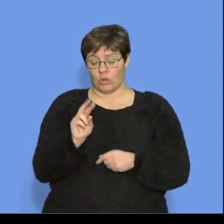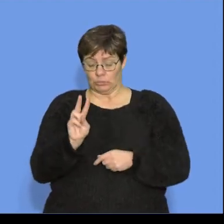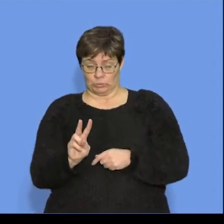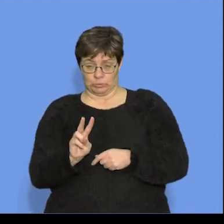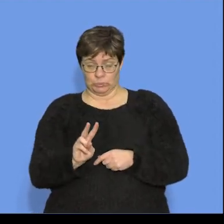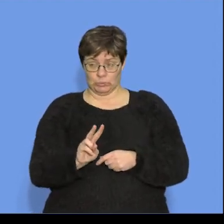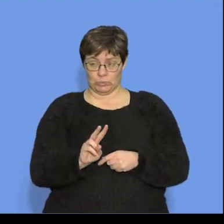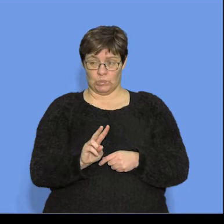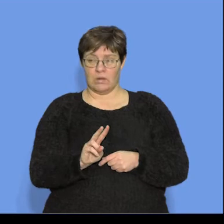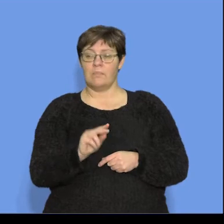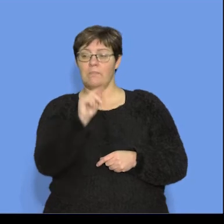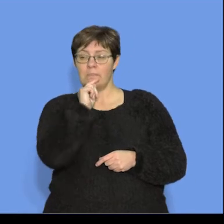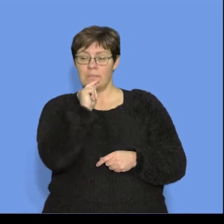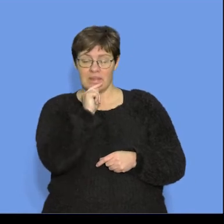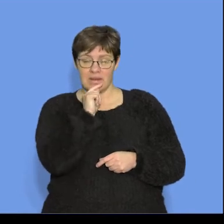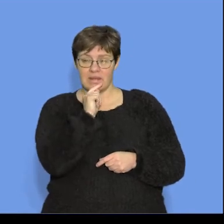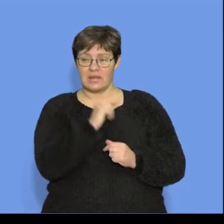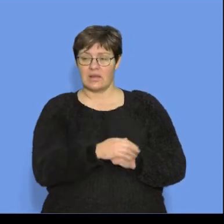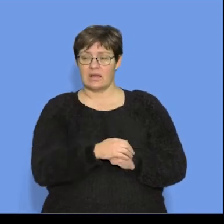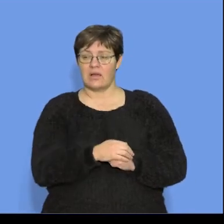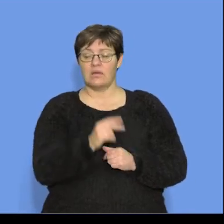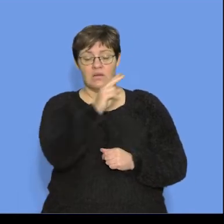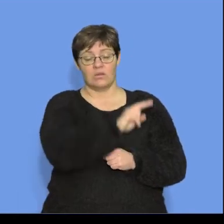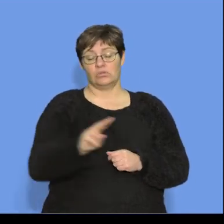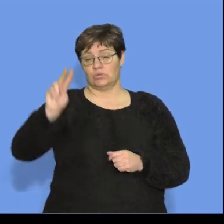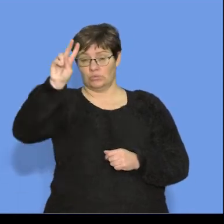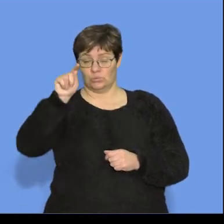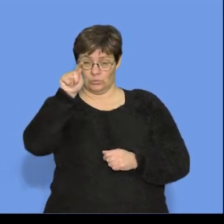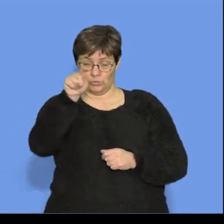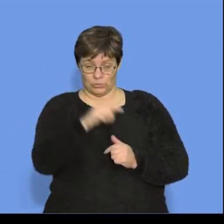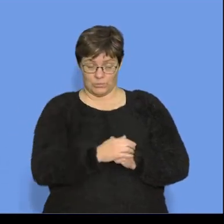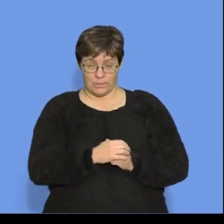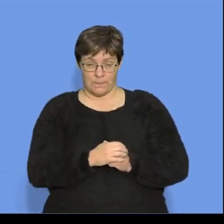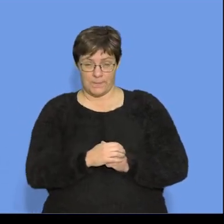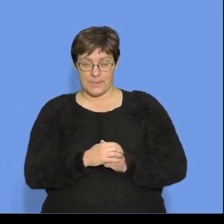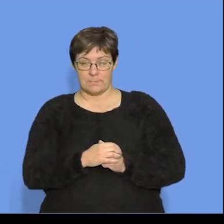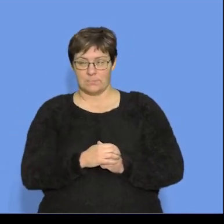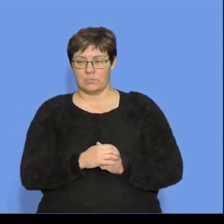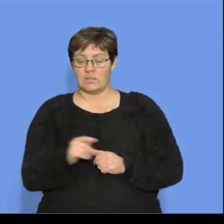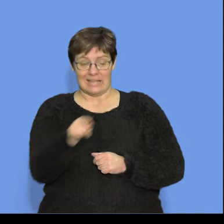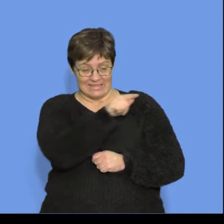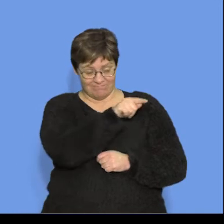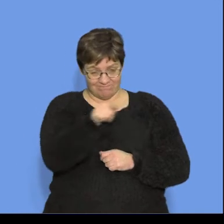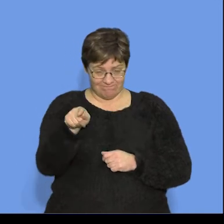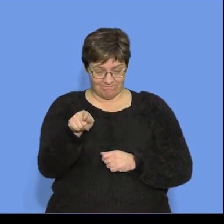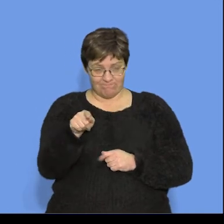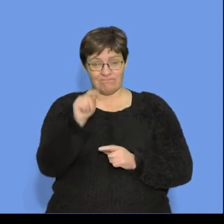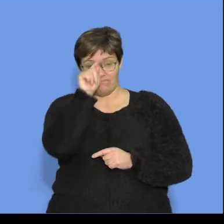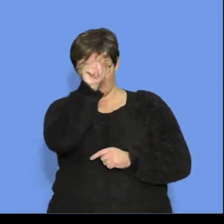it. And we're going to make that 2 a power over there. And then we're going to say that's the numerator of